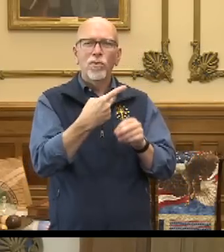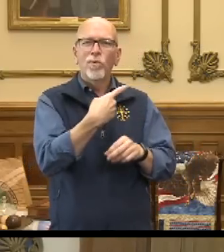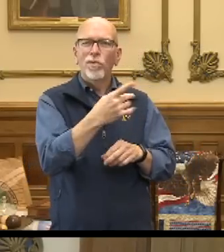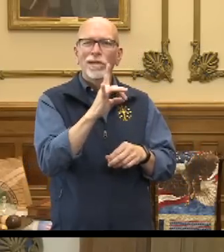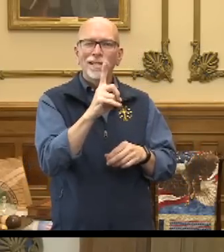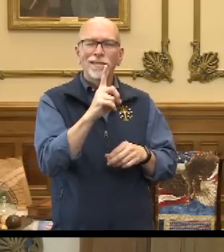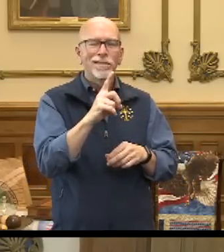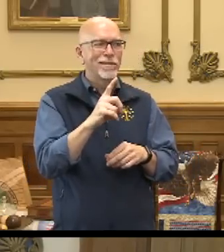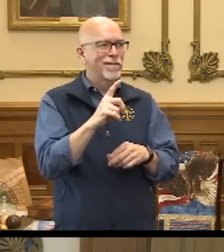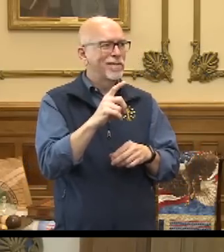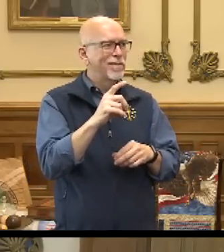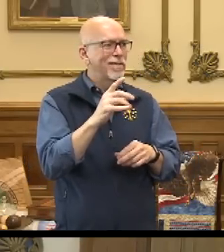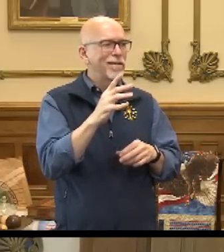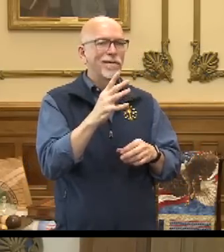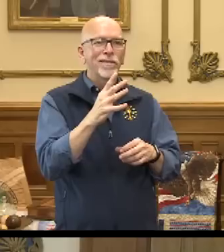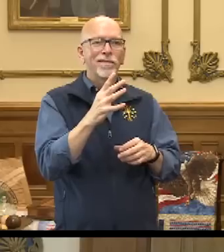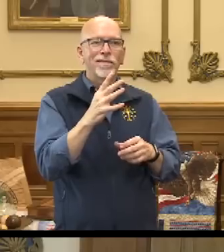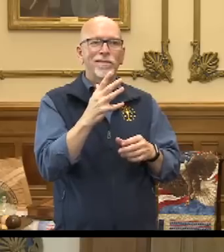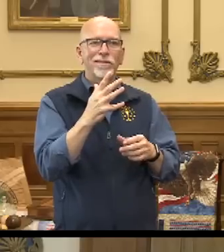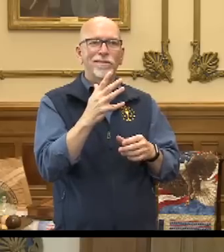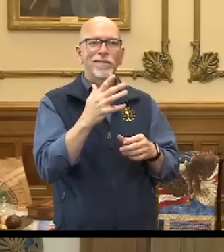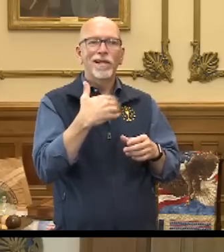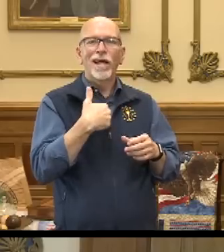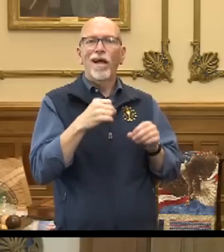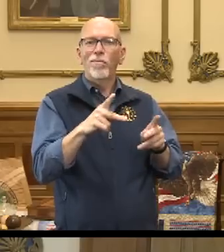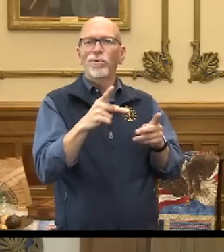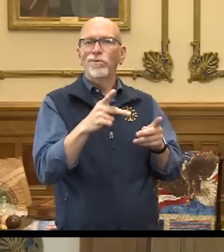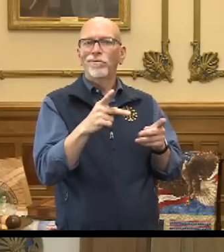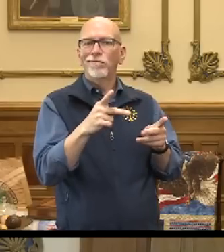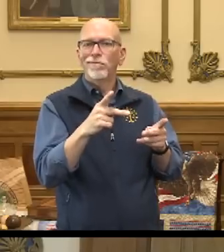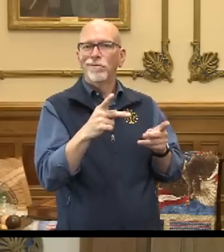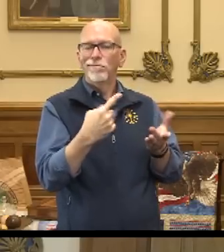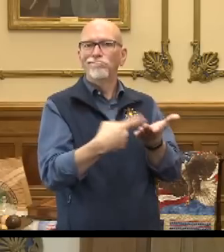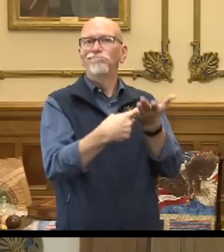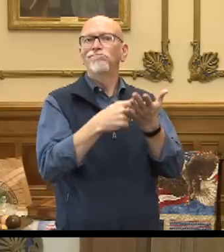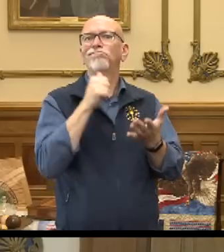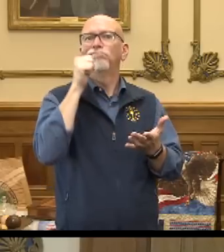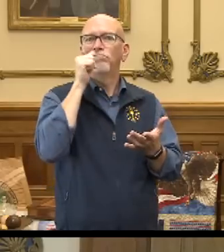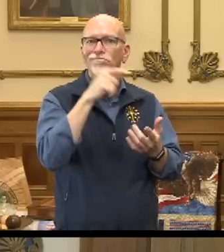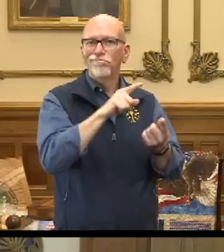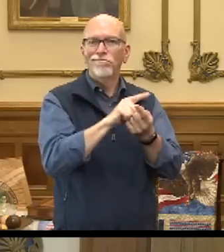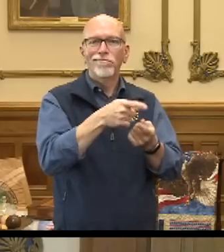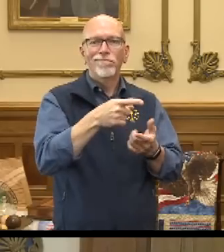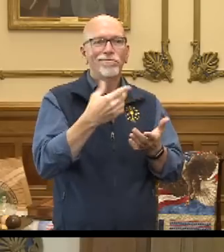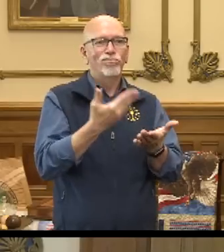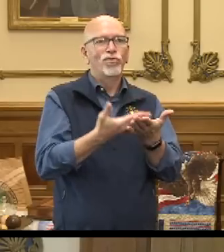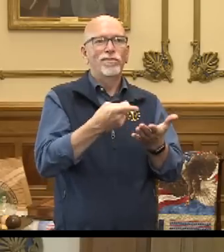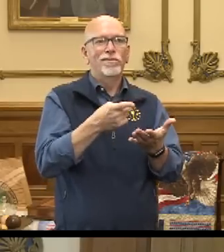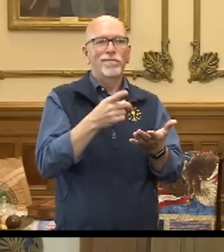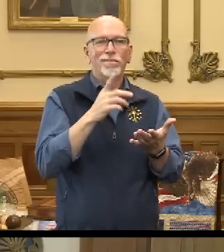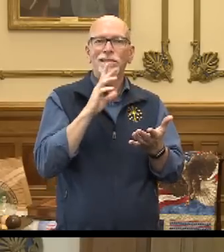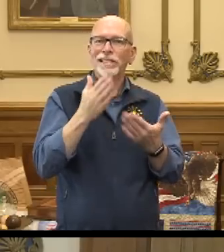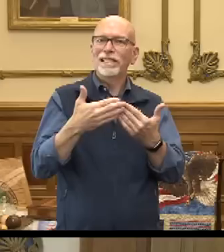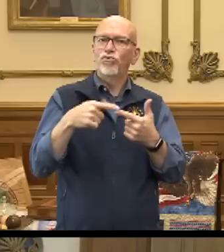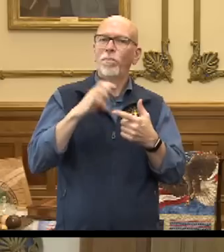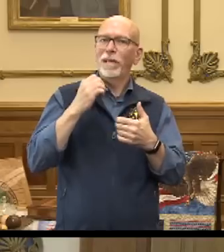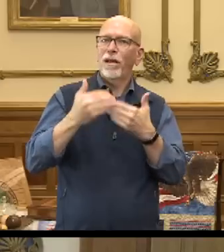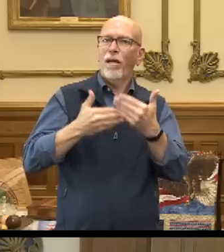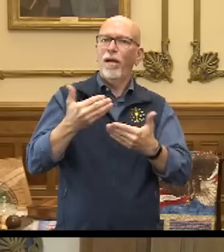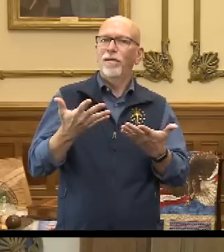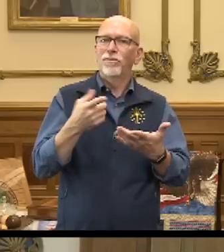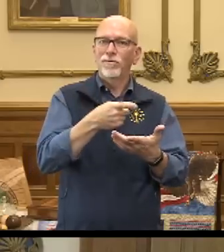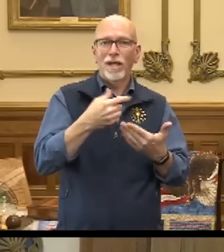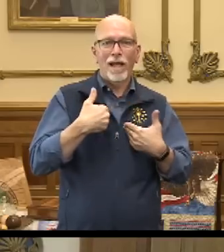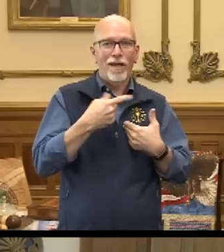a pleasurable opportunity to meet yesterday. You proved it doesn't cost anything to be kind, even when you have a shot